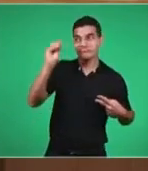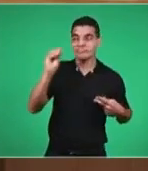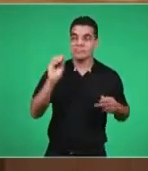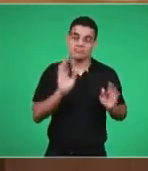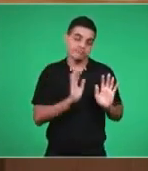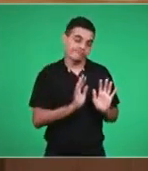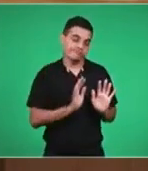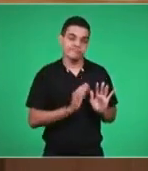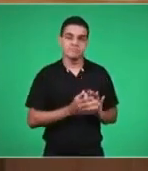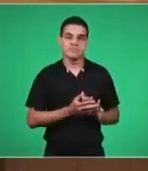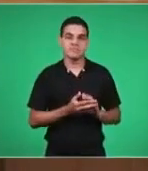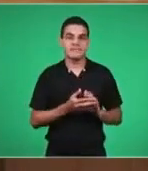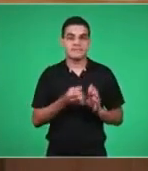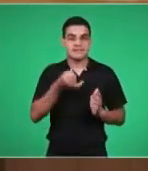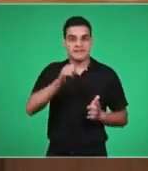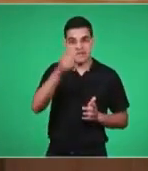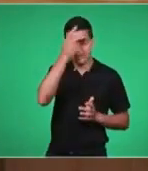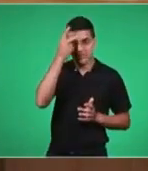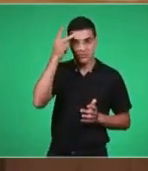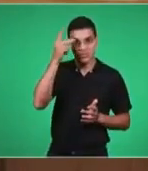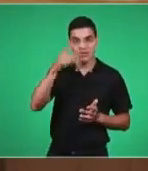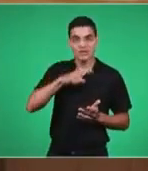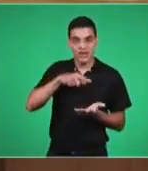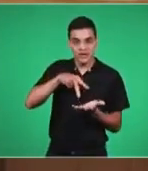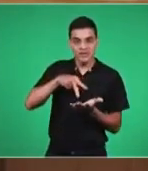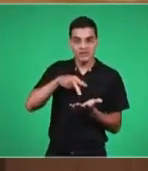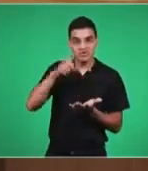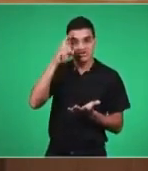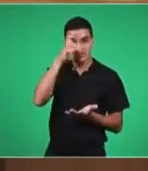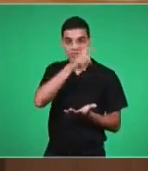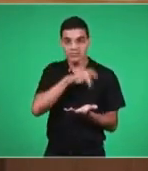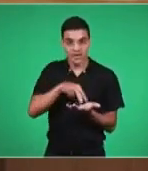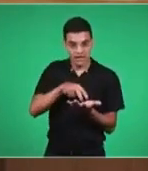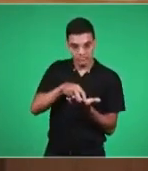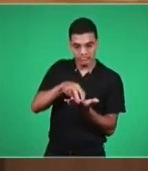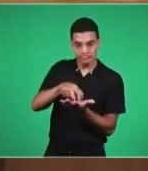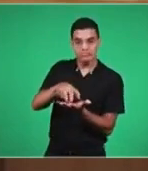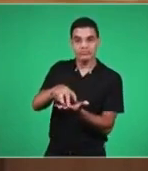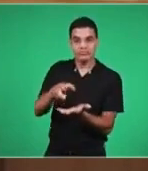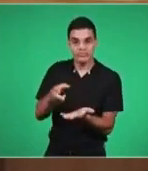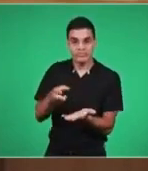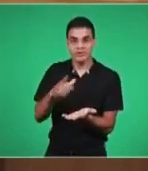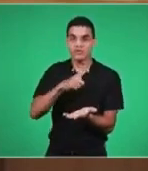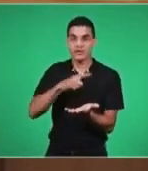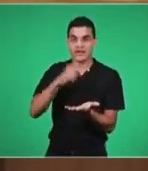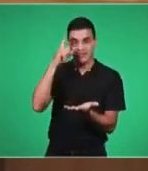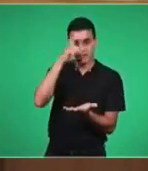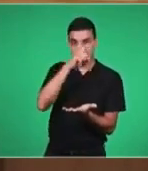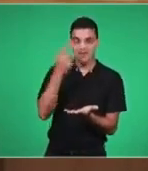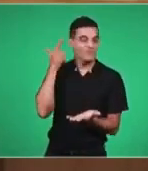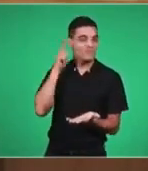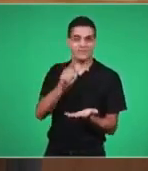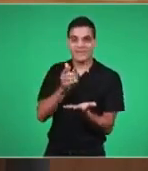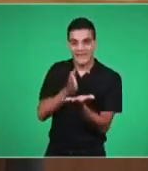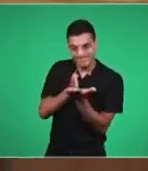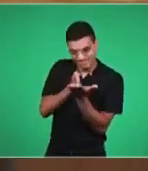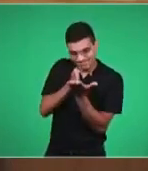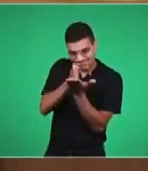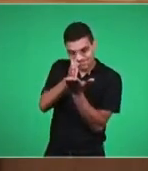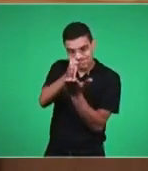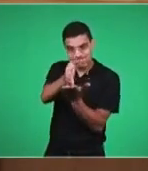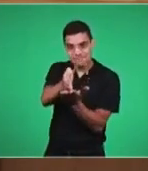Those that the man, those people that the man rejects, the Lord does not reject. People